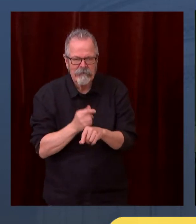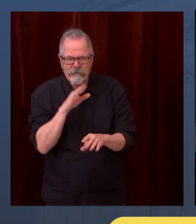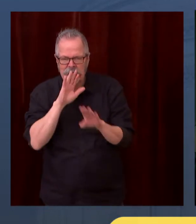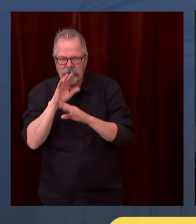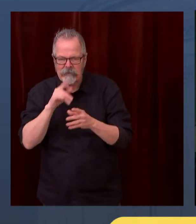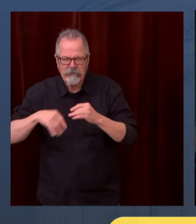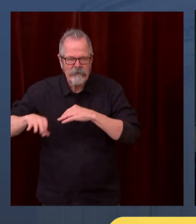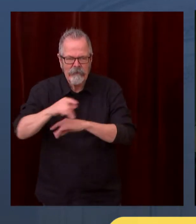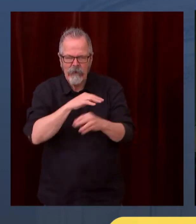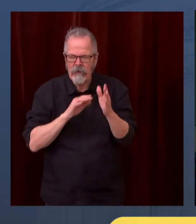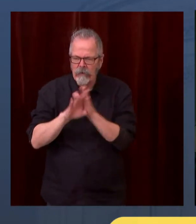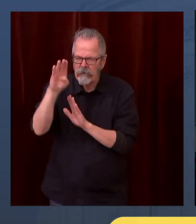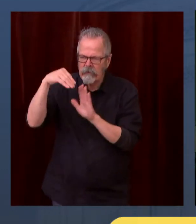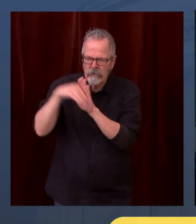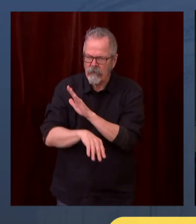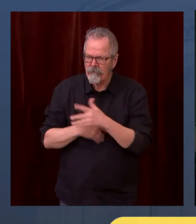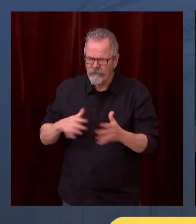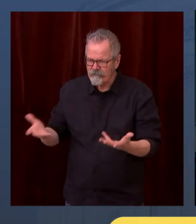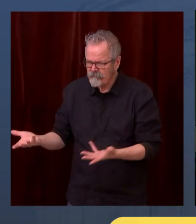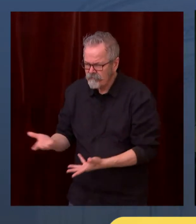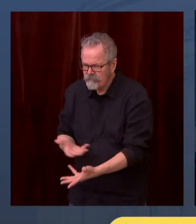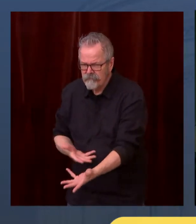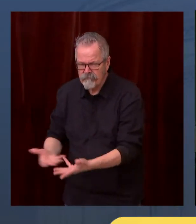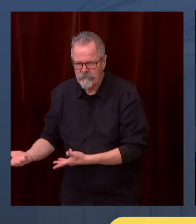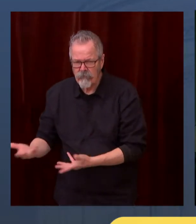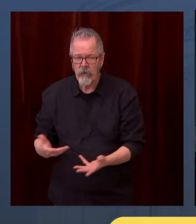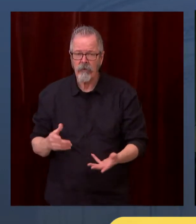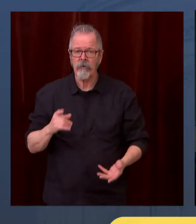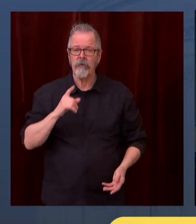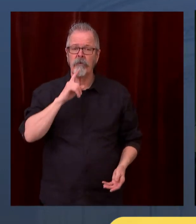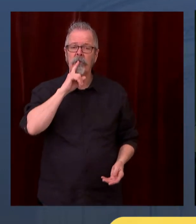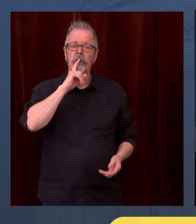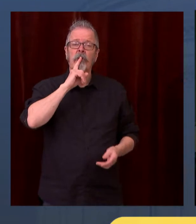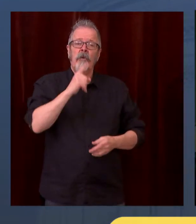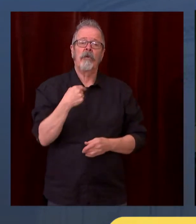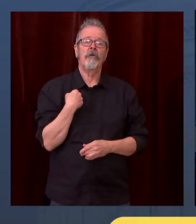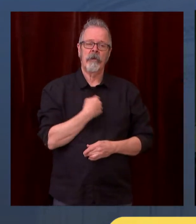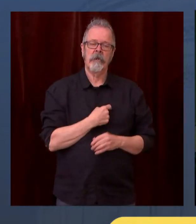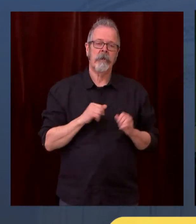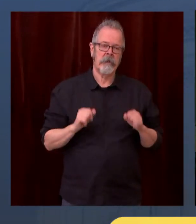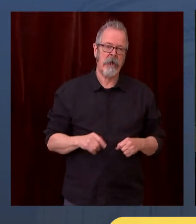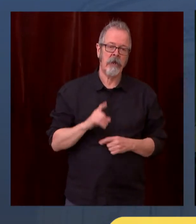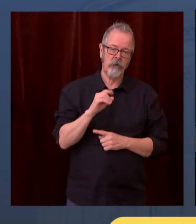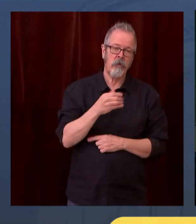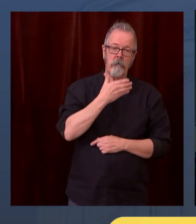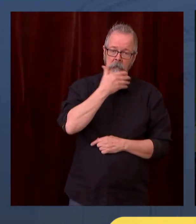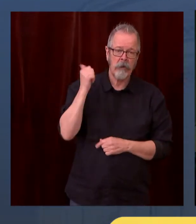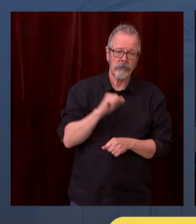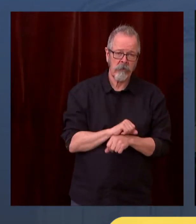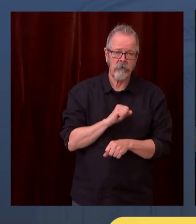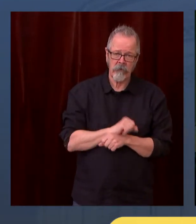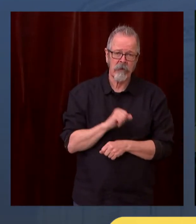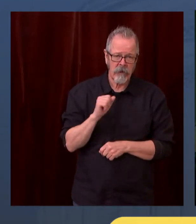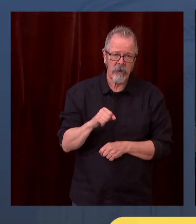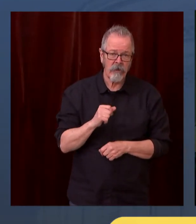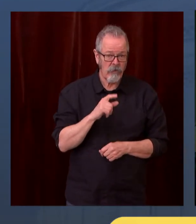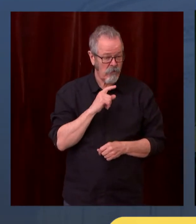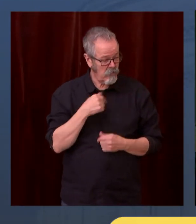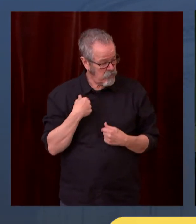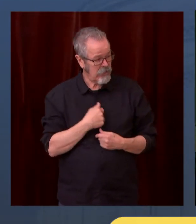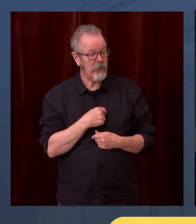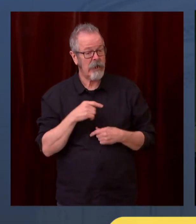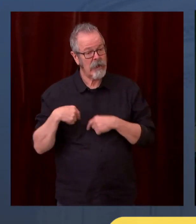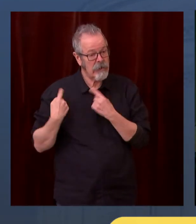would just close by saying that absolutely we can do a better job with it. I think we've actually done a very good job of trying to